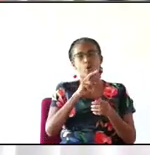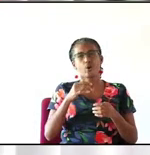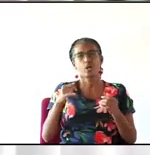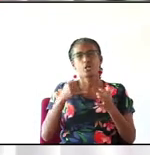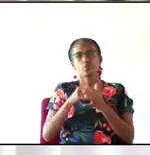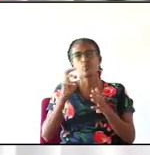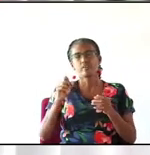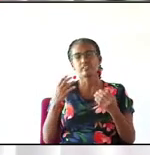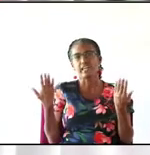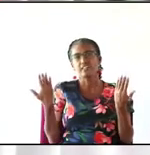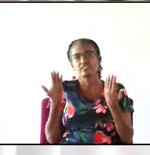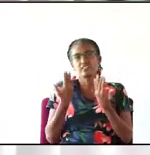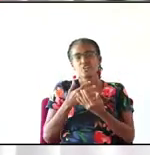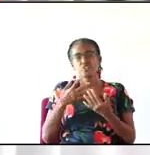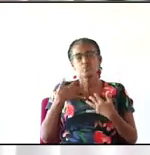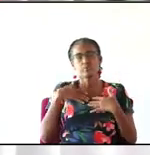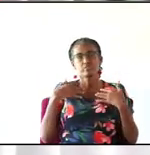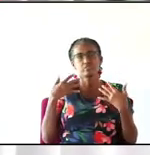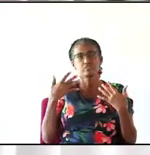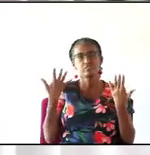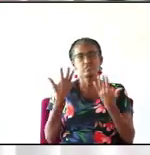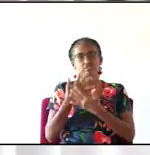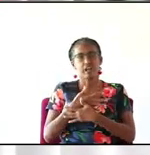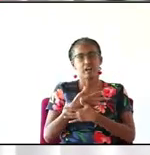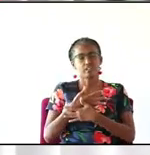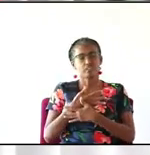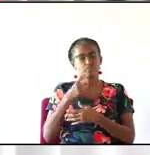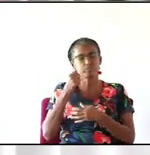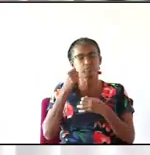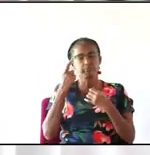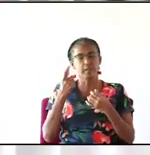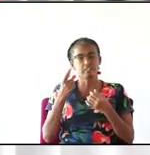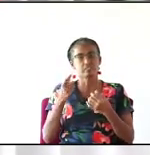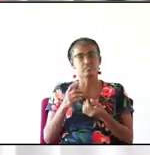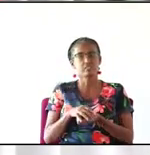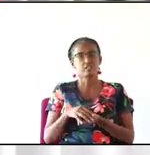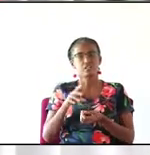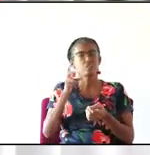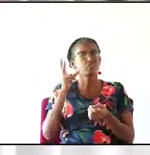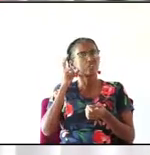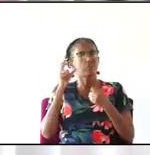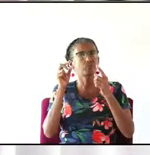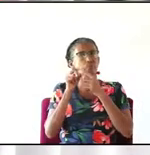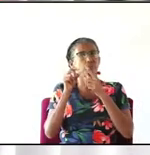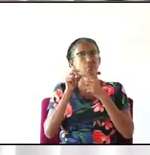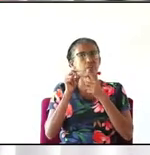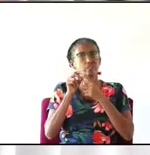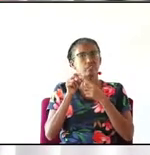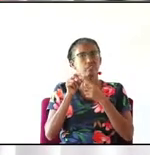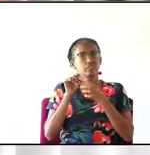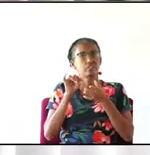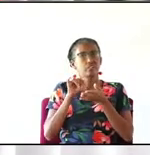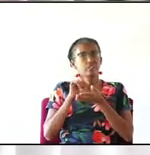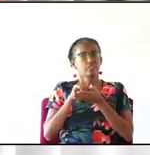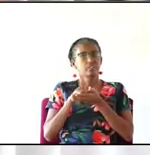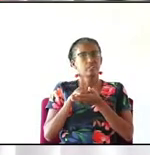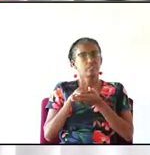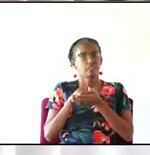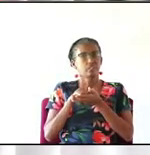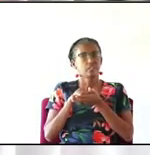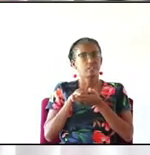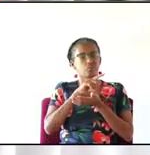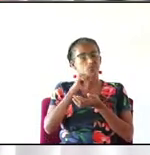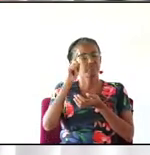who have experienced what cancer is like, that's just the word that, you know the word, but when you hear it for